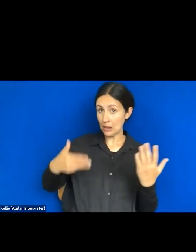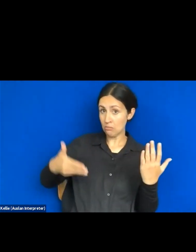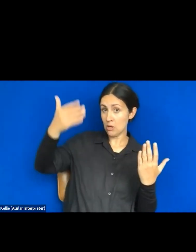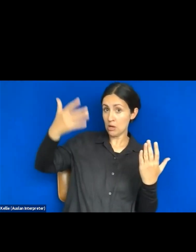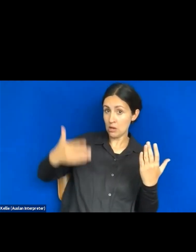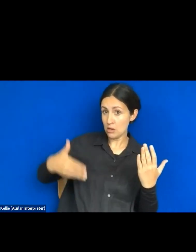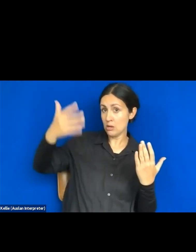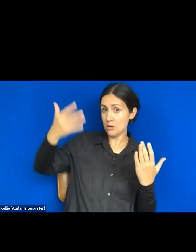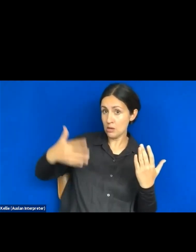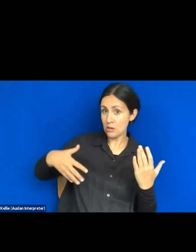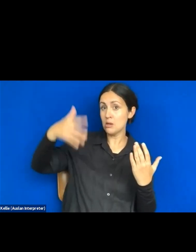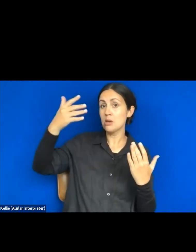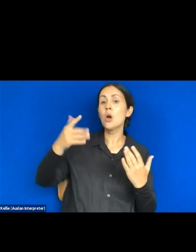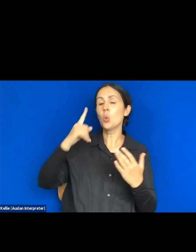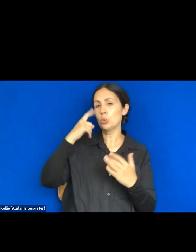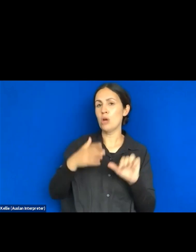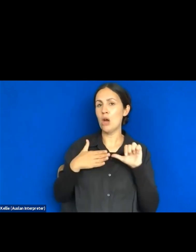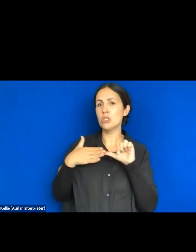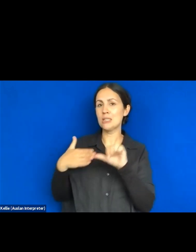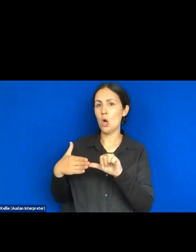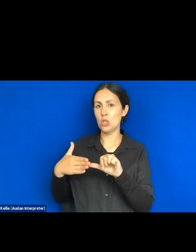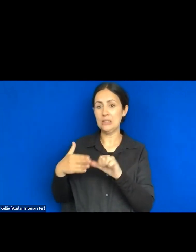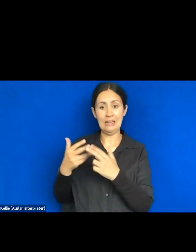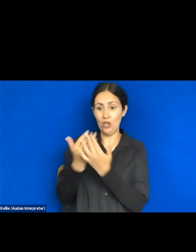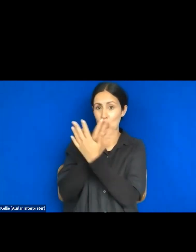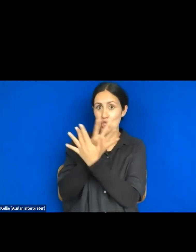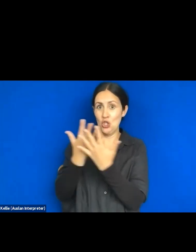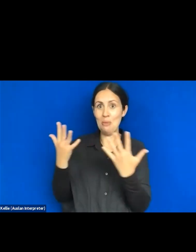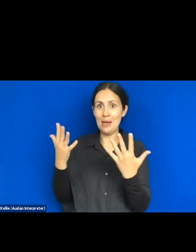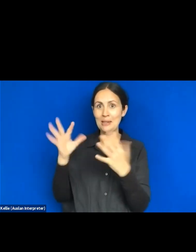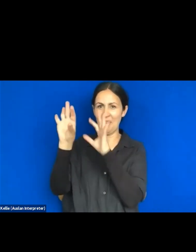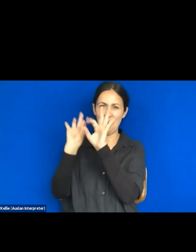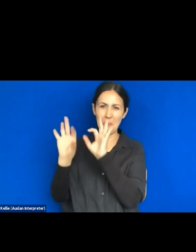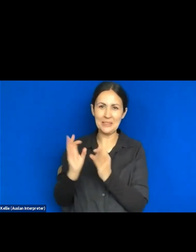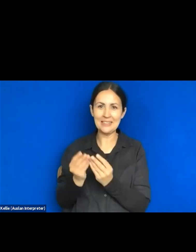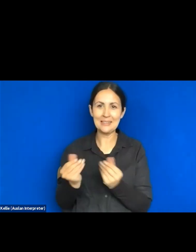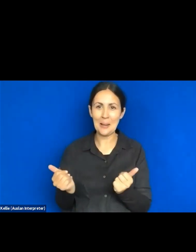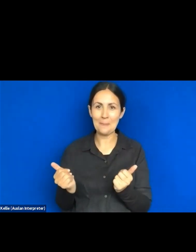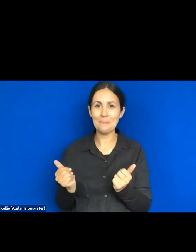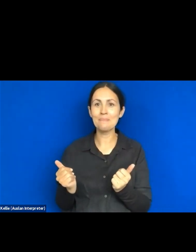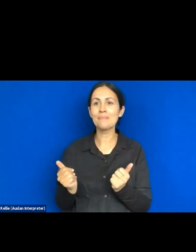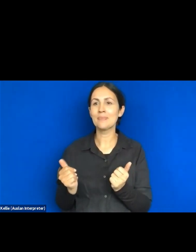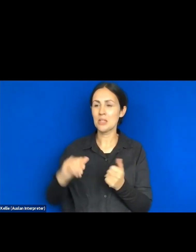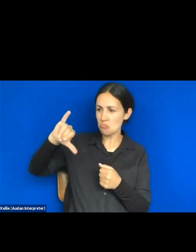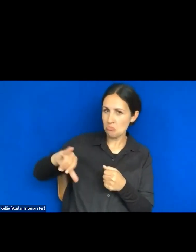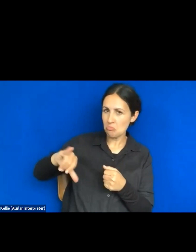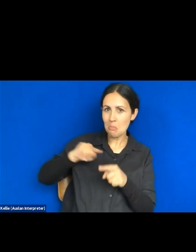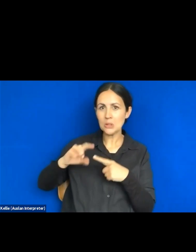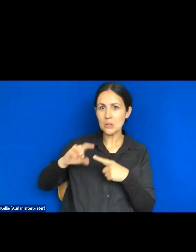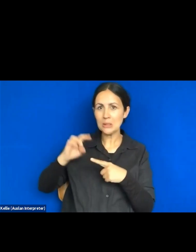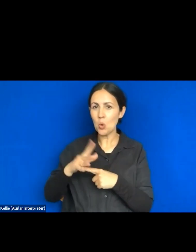and condense them depending on the volume of them. We'll try and condense them into key points for the